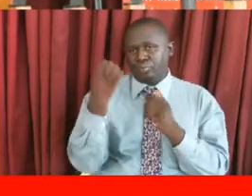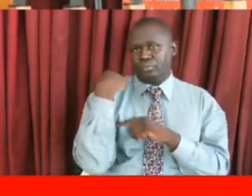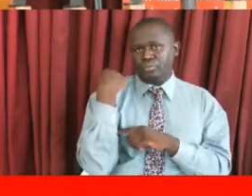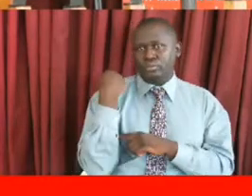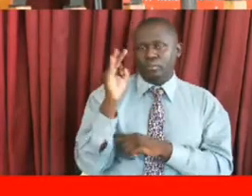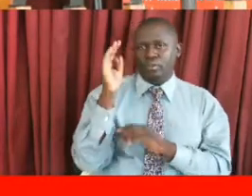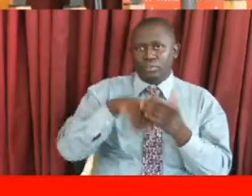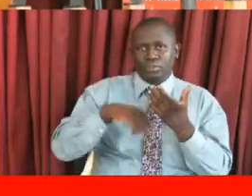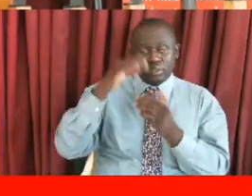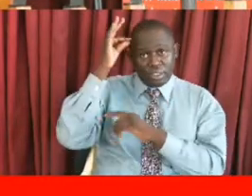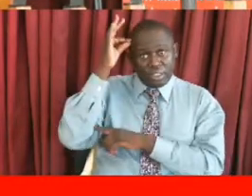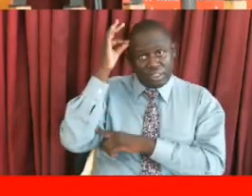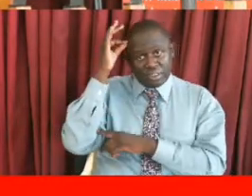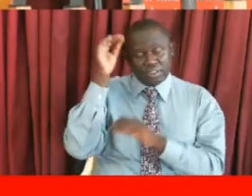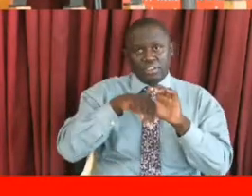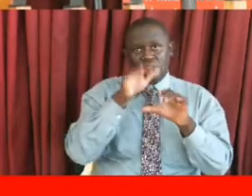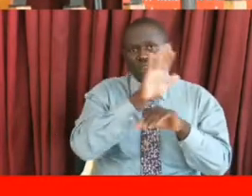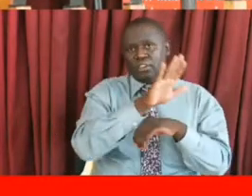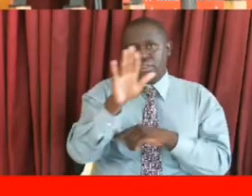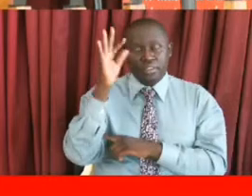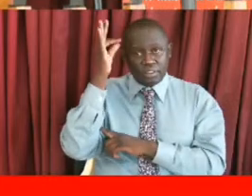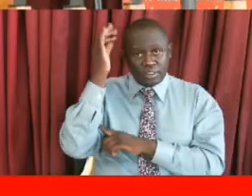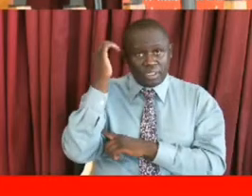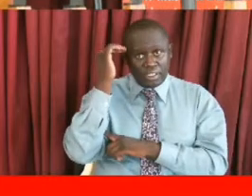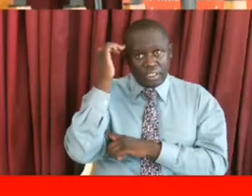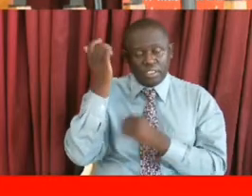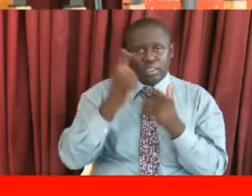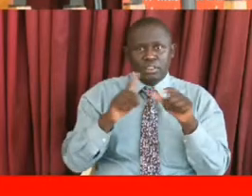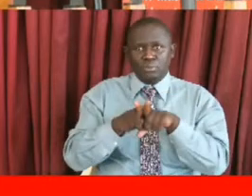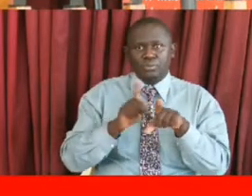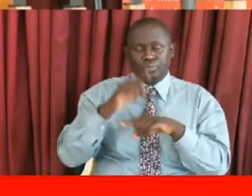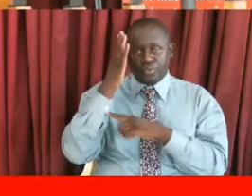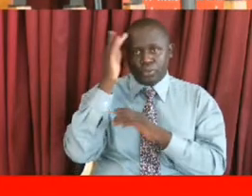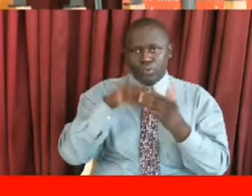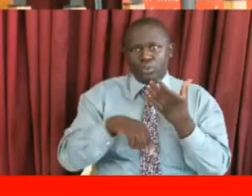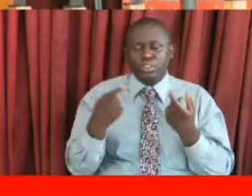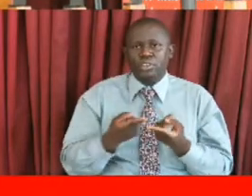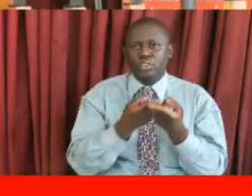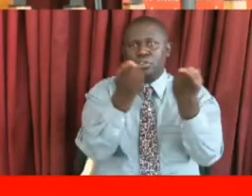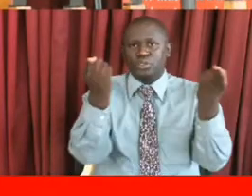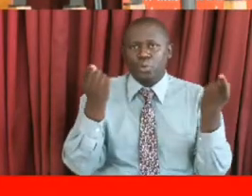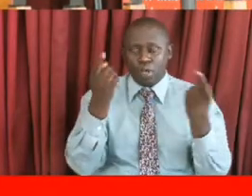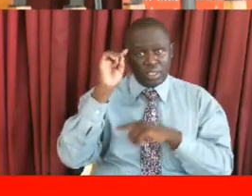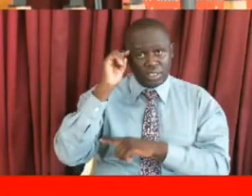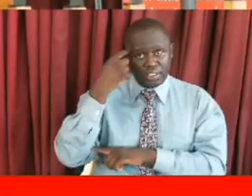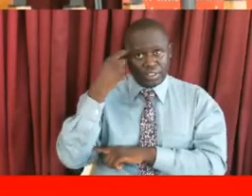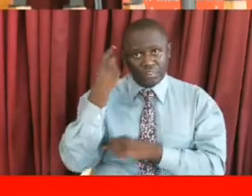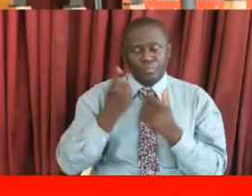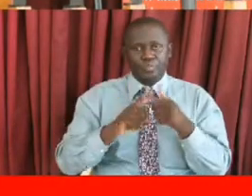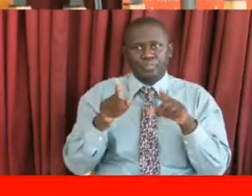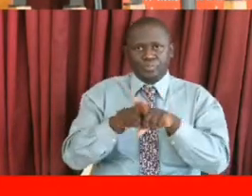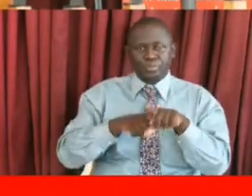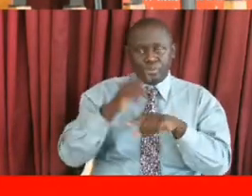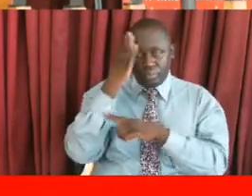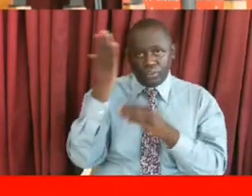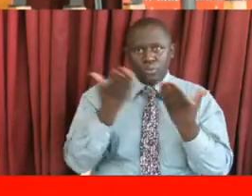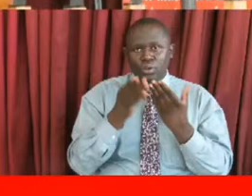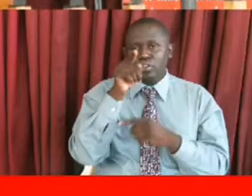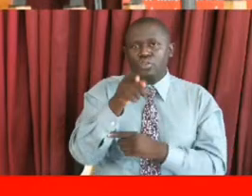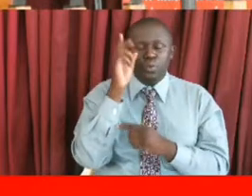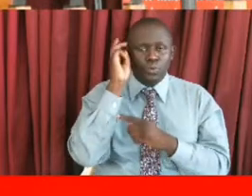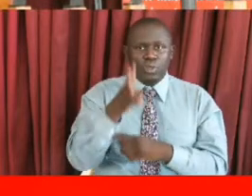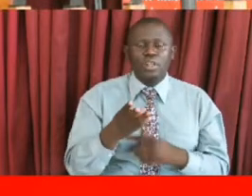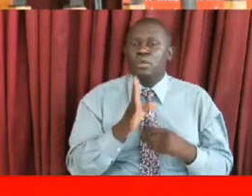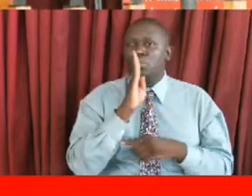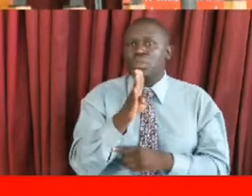your head he knows what you thinking he knows where you will be tonight he knows